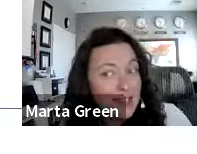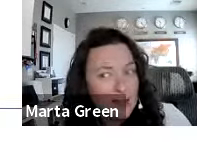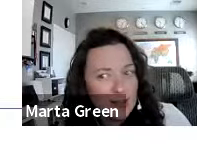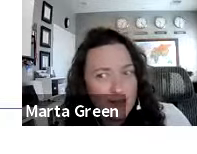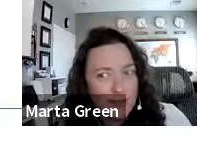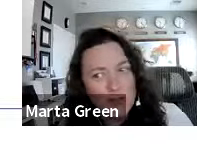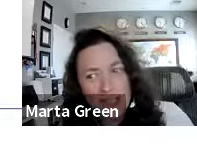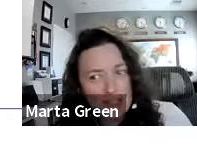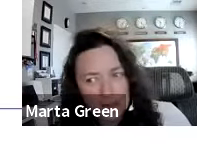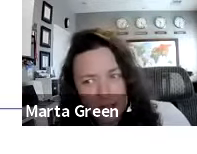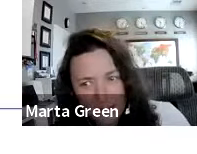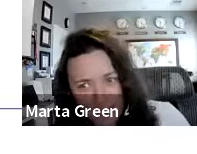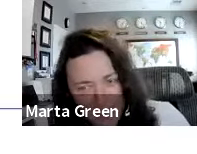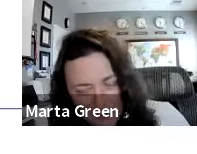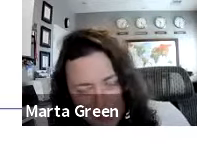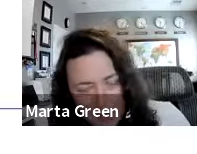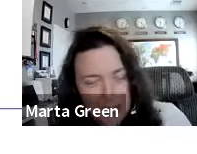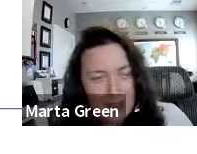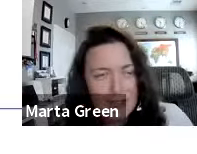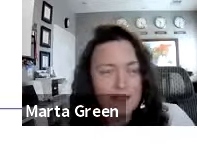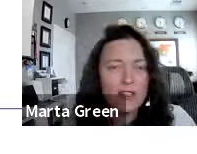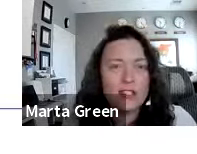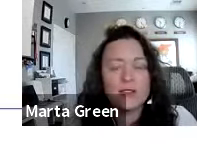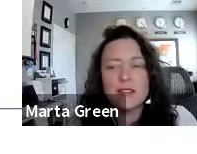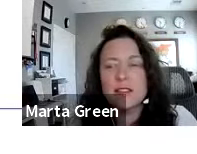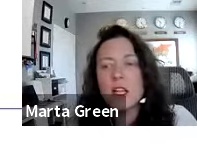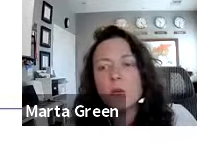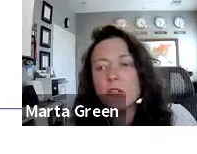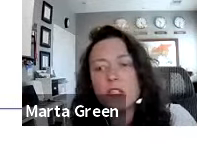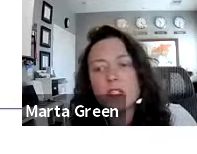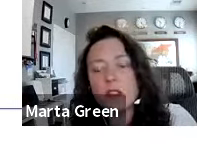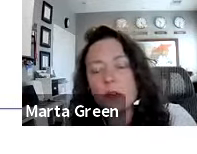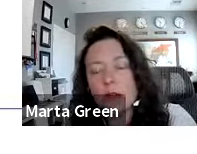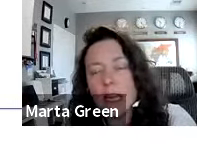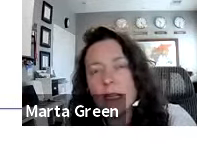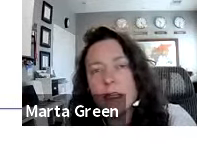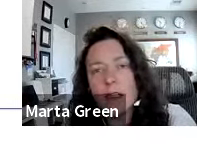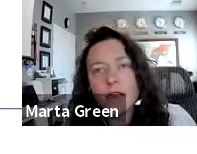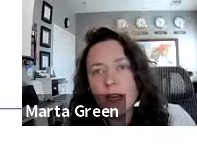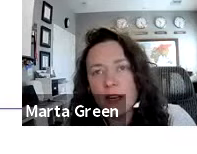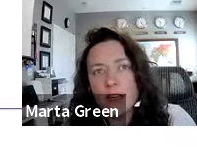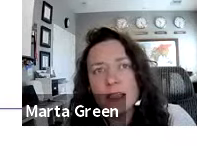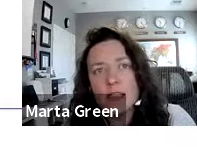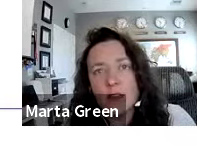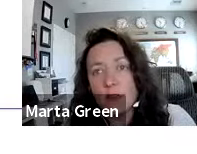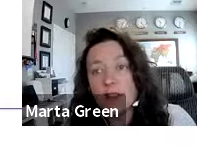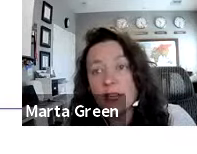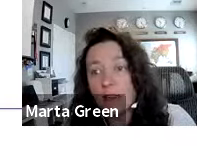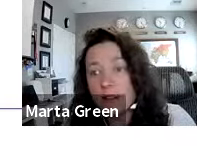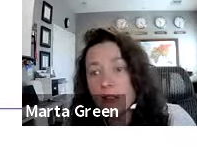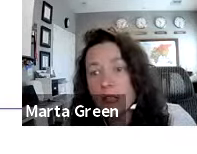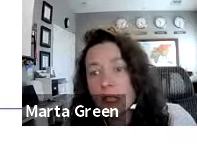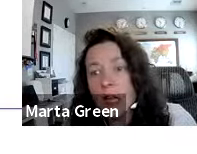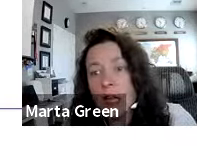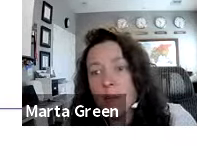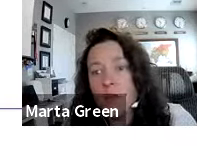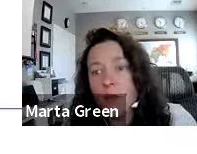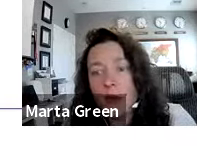came as second doses for those second doses that were used as first doses, which just created a very difficult